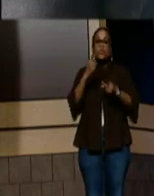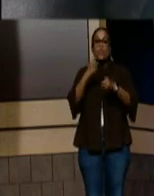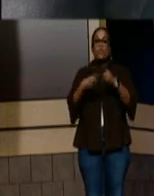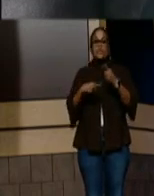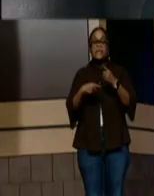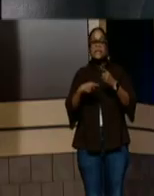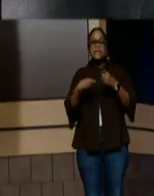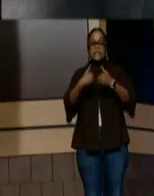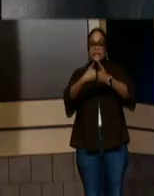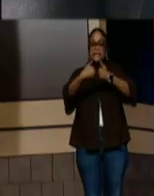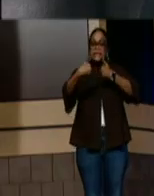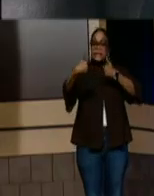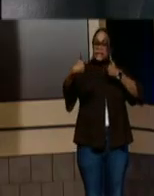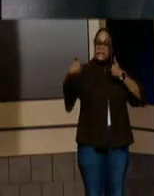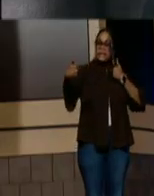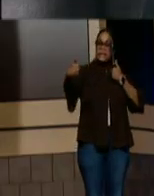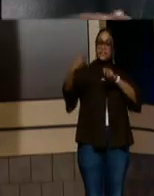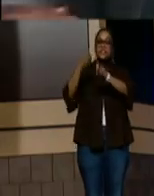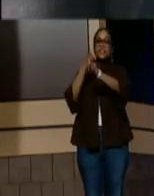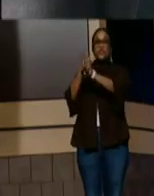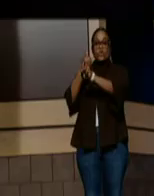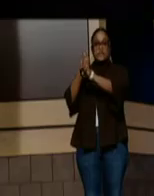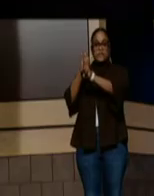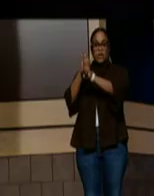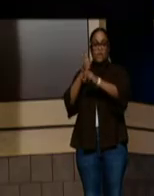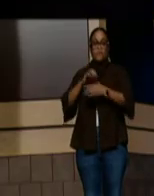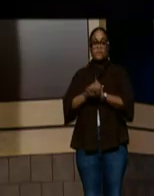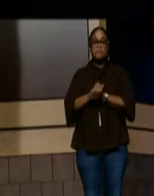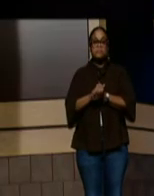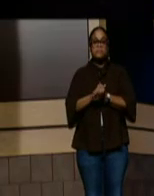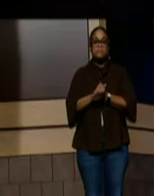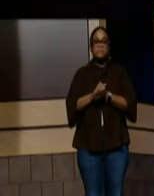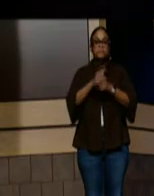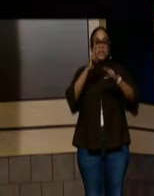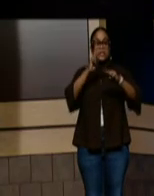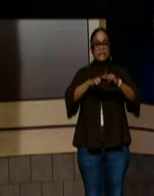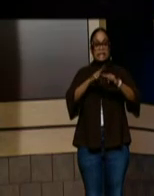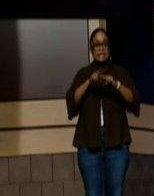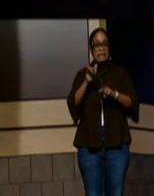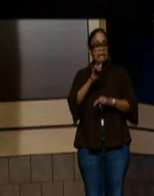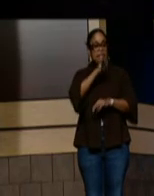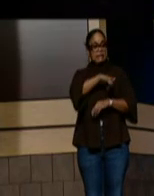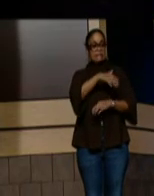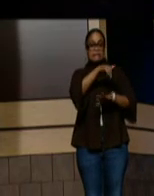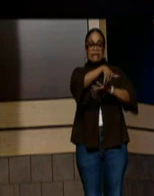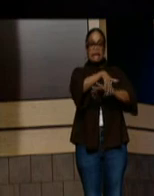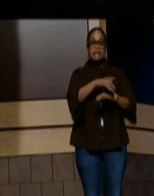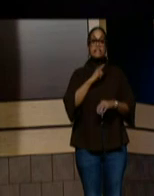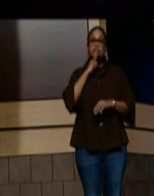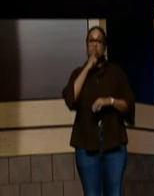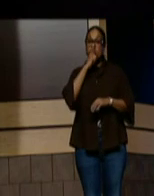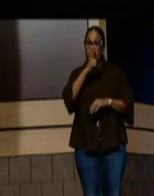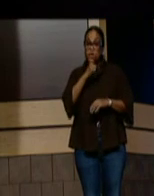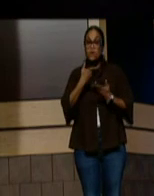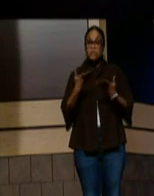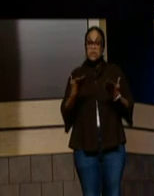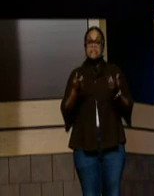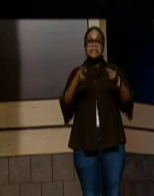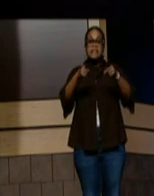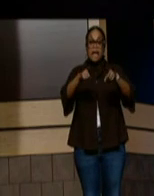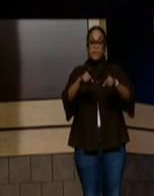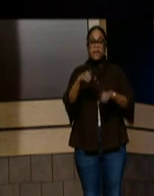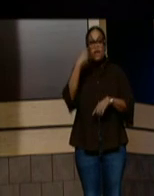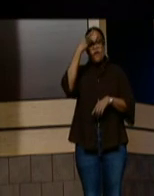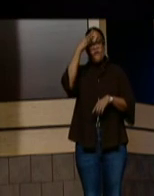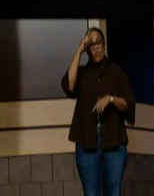social distancing in your family. That's why we're sitting like this. So we're sitting like this tonight. These are real measures, and again, for the people